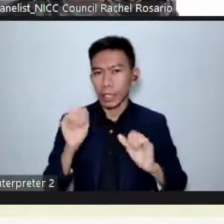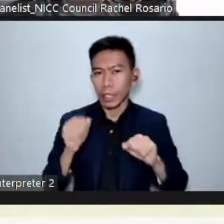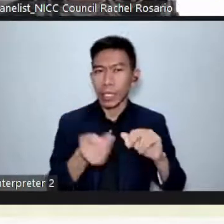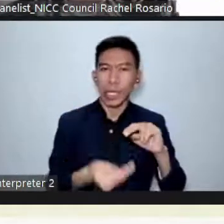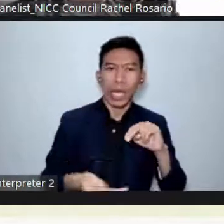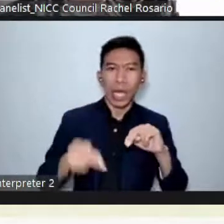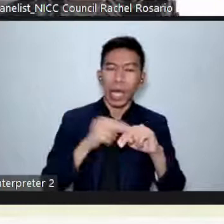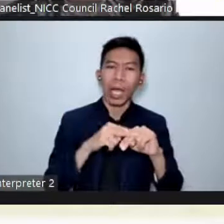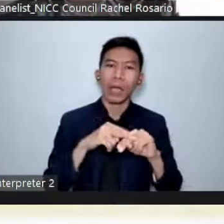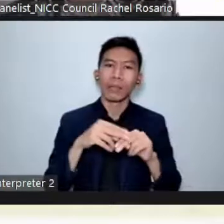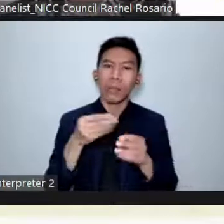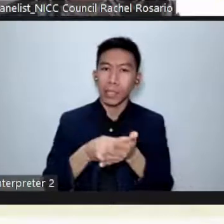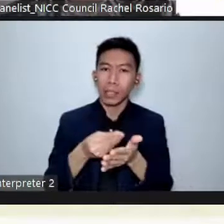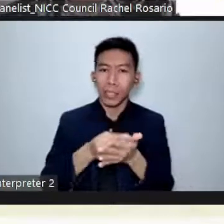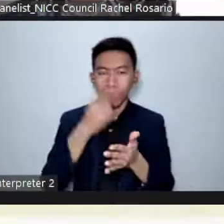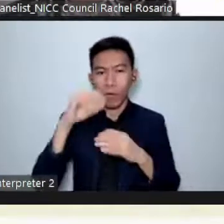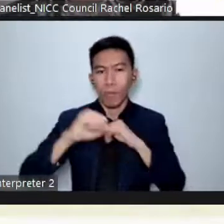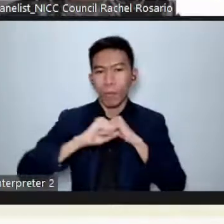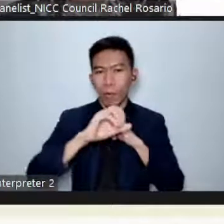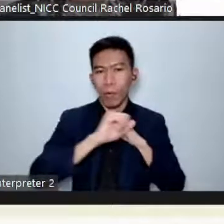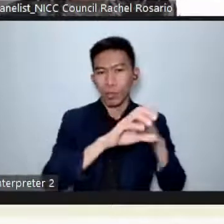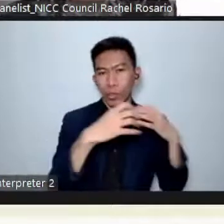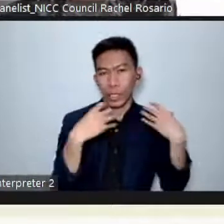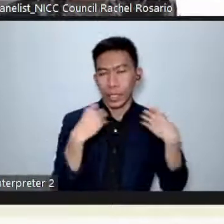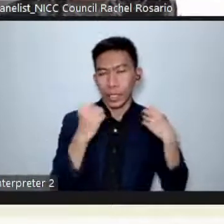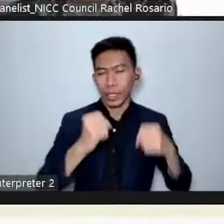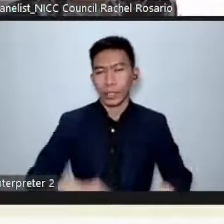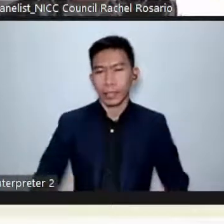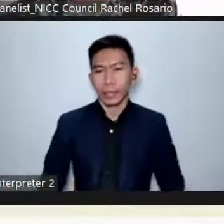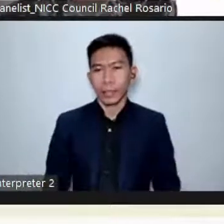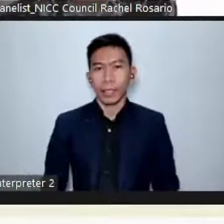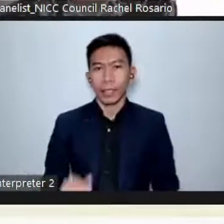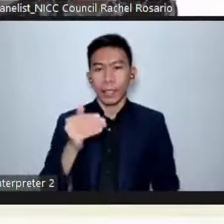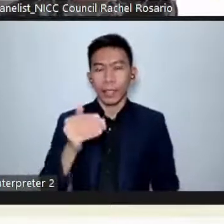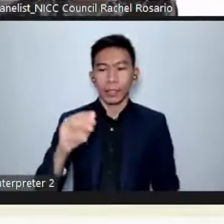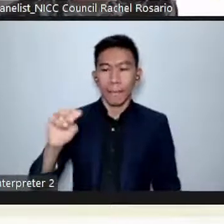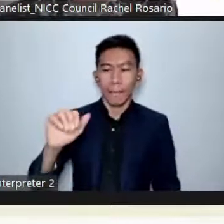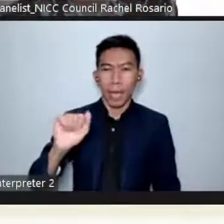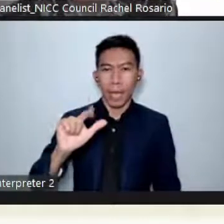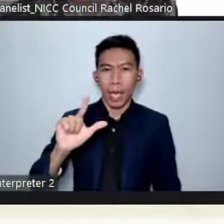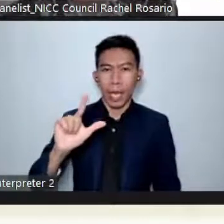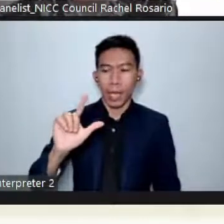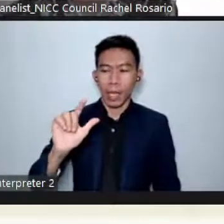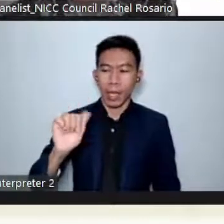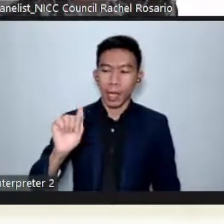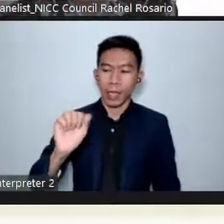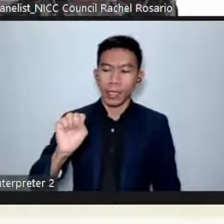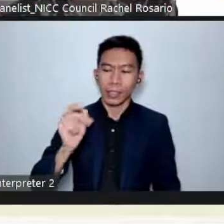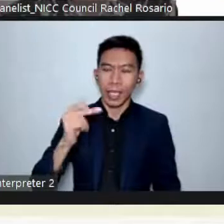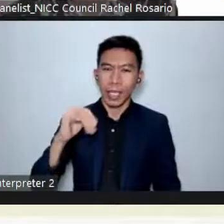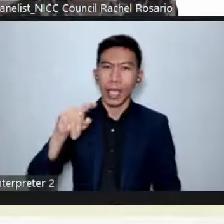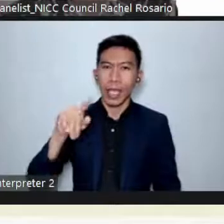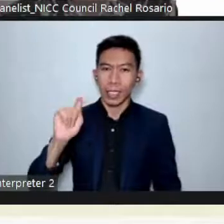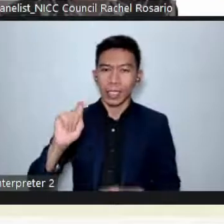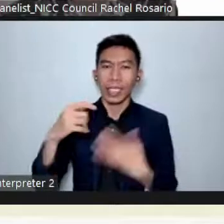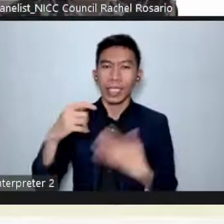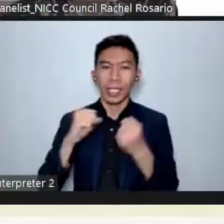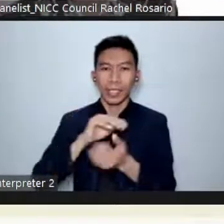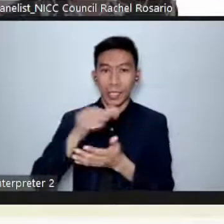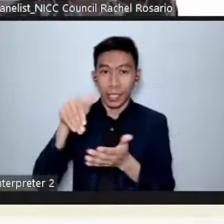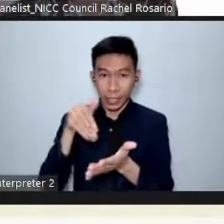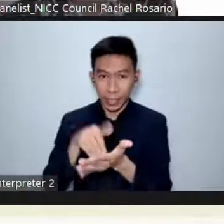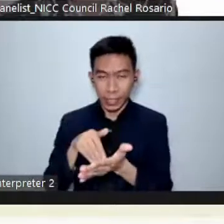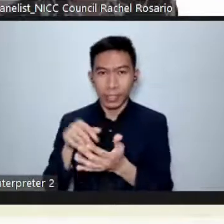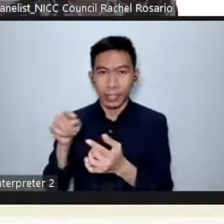health promotion. And then we have the Malasakit Center Act, which provides a